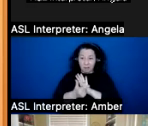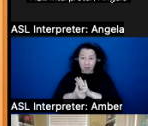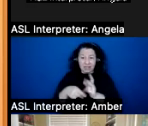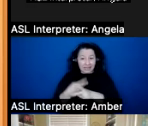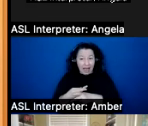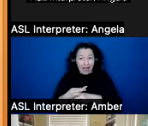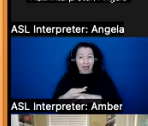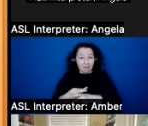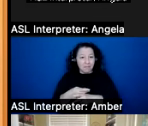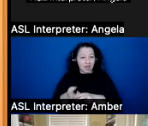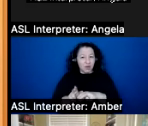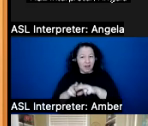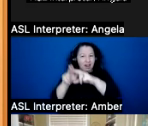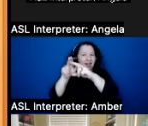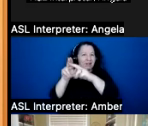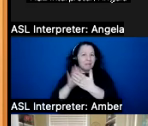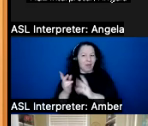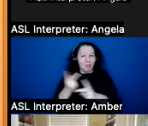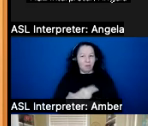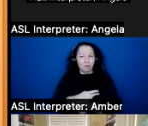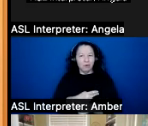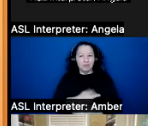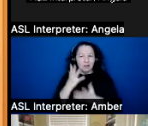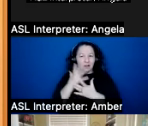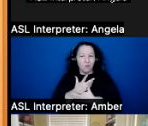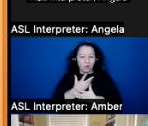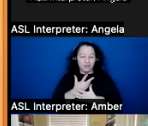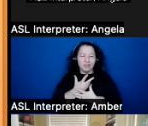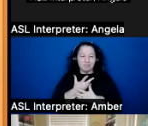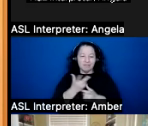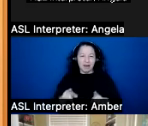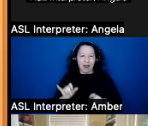And unfortunately, it did that day.